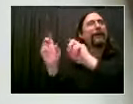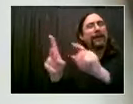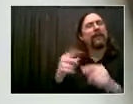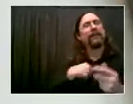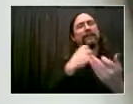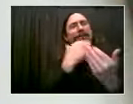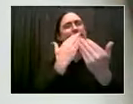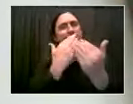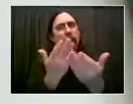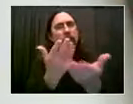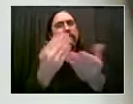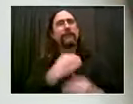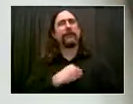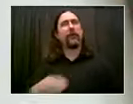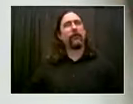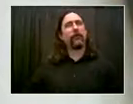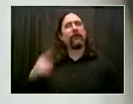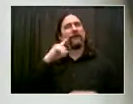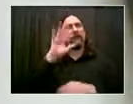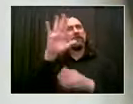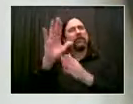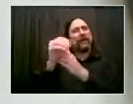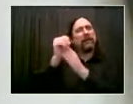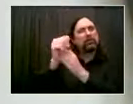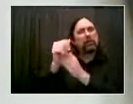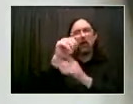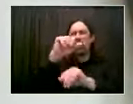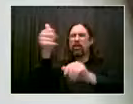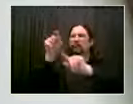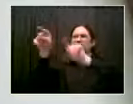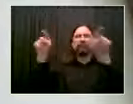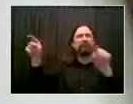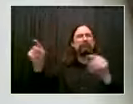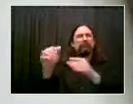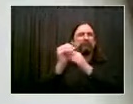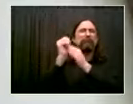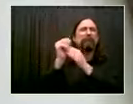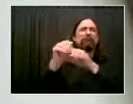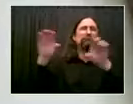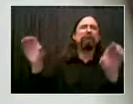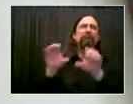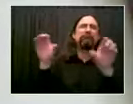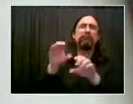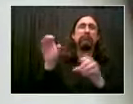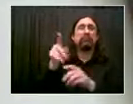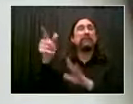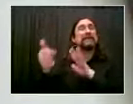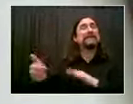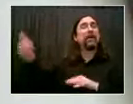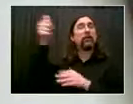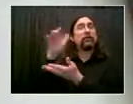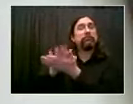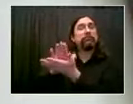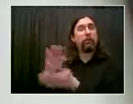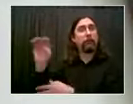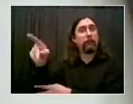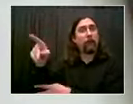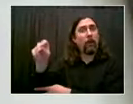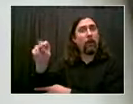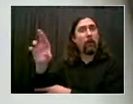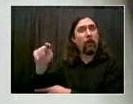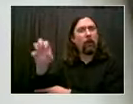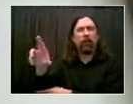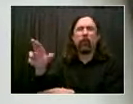thank Chancellor Porter because she has rolled up her sleeves, as you can see, and jumped right in and is